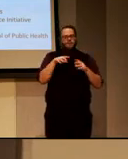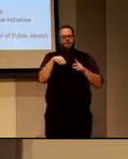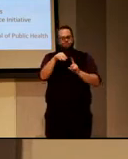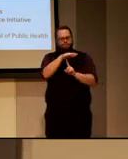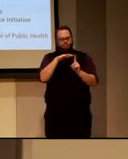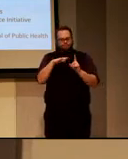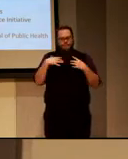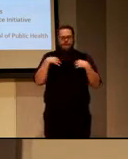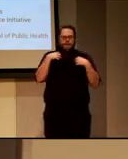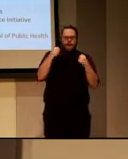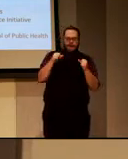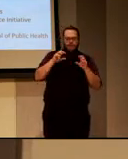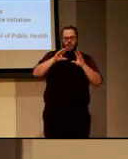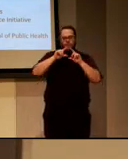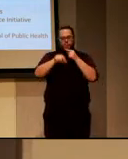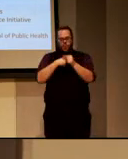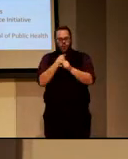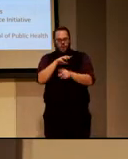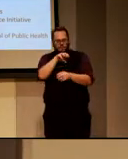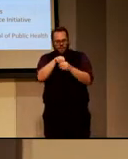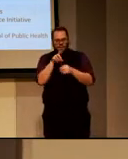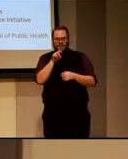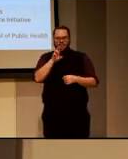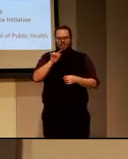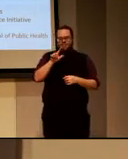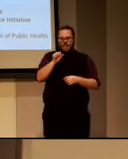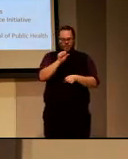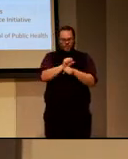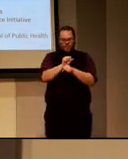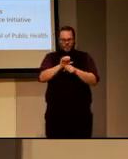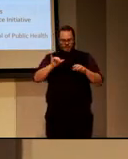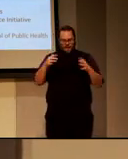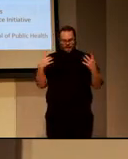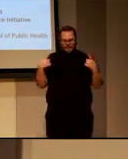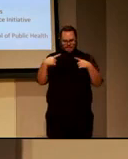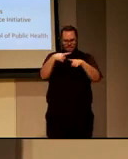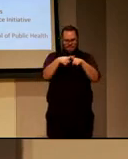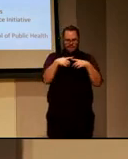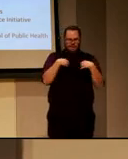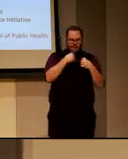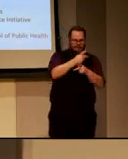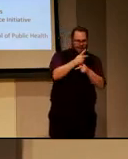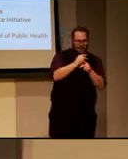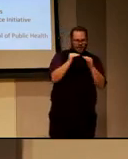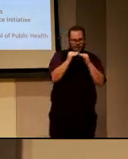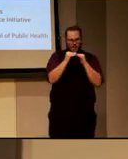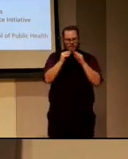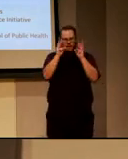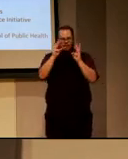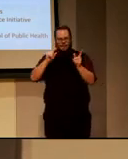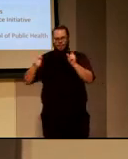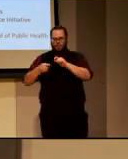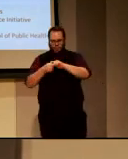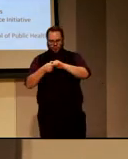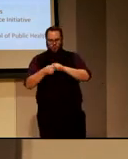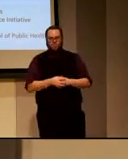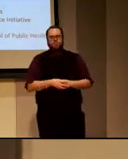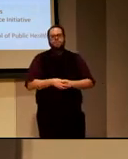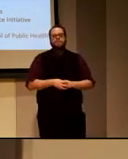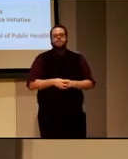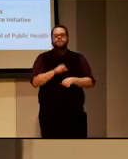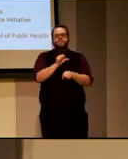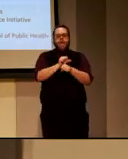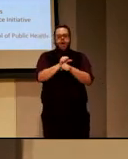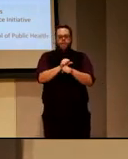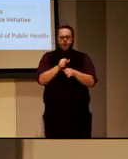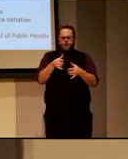Environment, Dr. Salas works at the intersection of healthcare, equity, and climate change. This work has earned her one